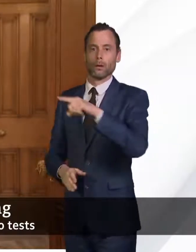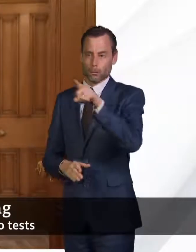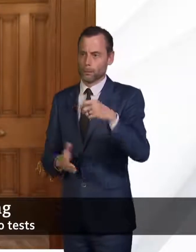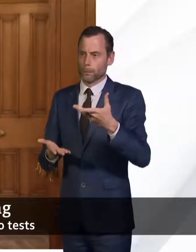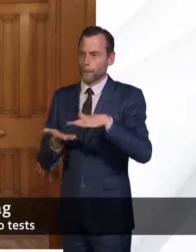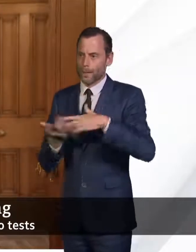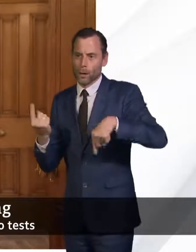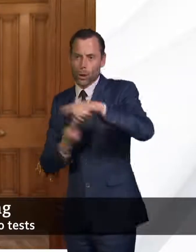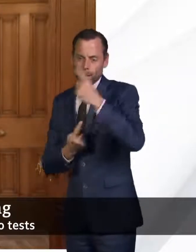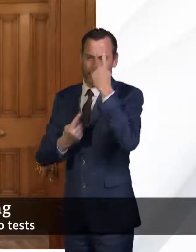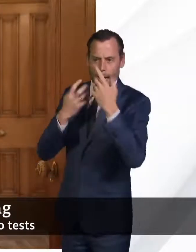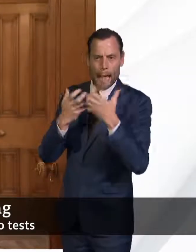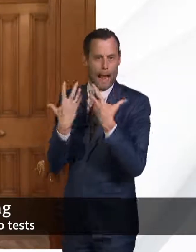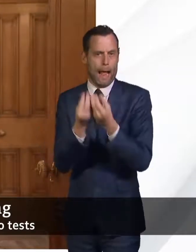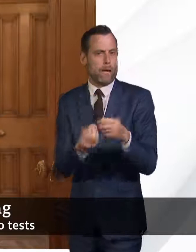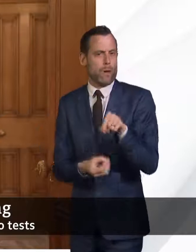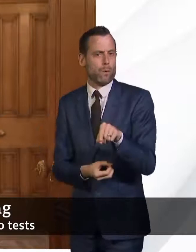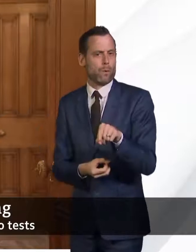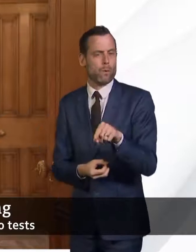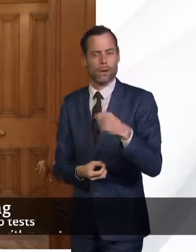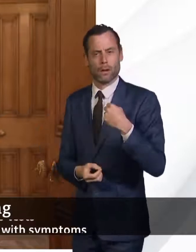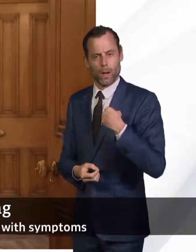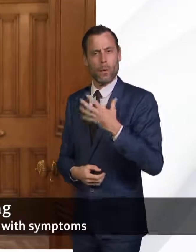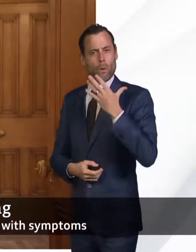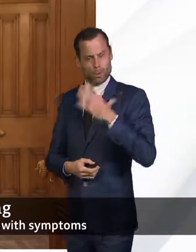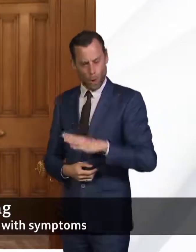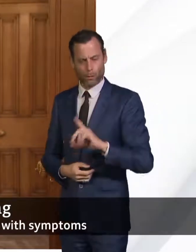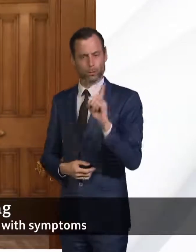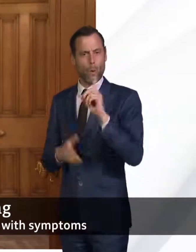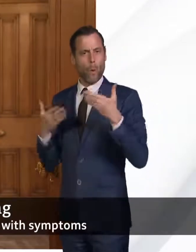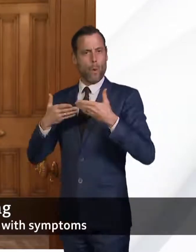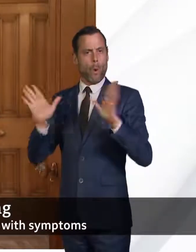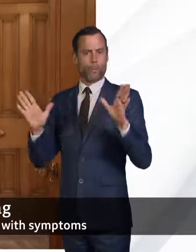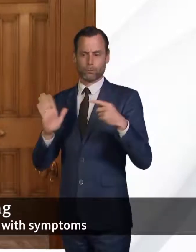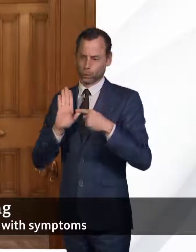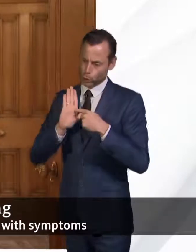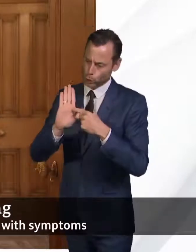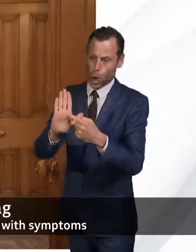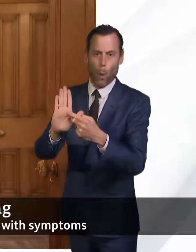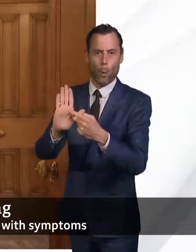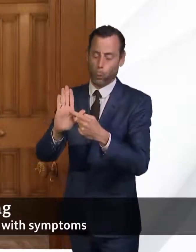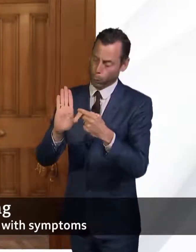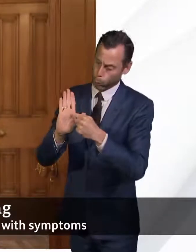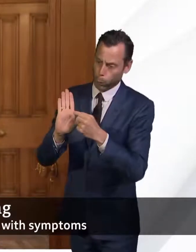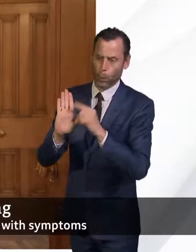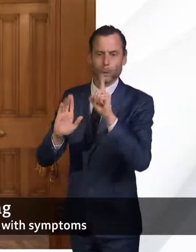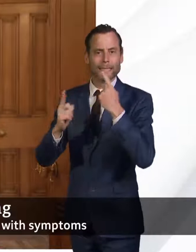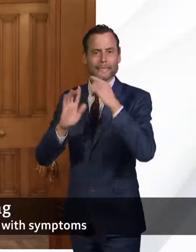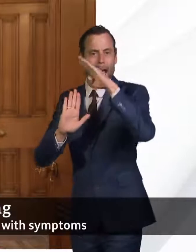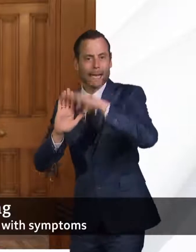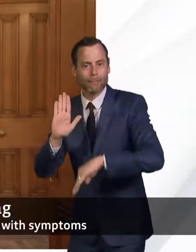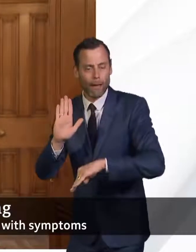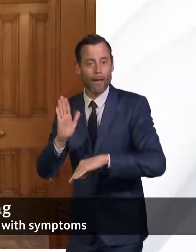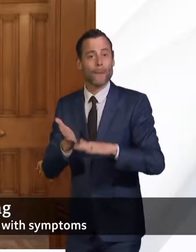And my principle in this is to be as transparent as possible, because then you find problems as quickly as possible and we can get in and address